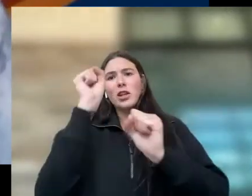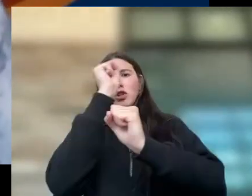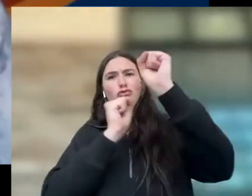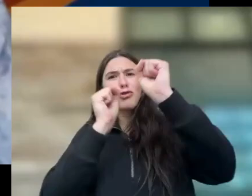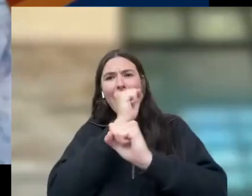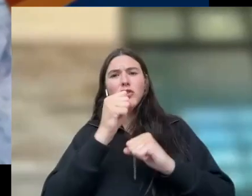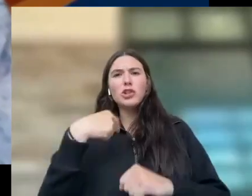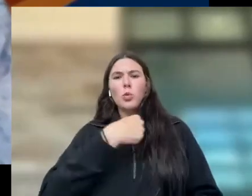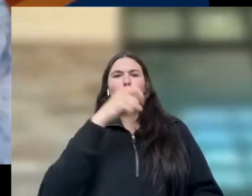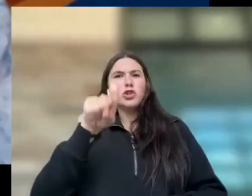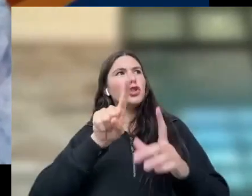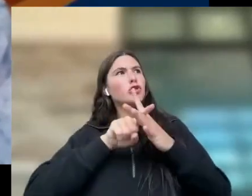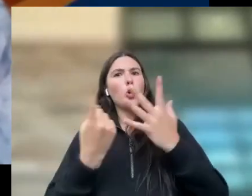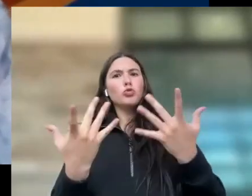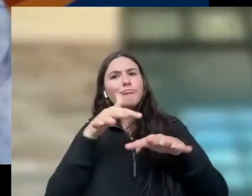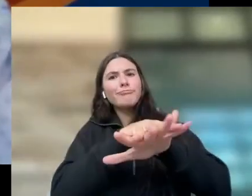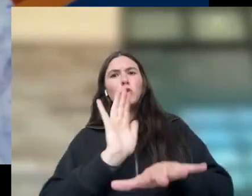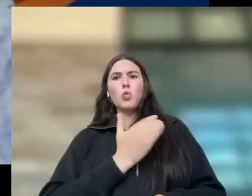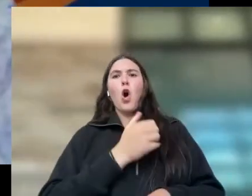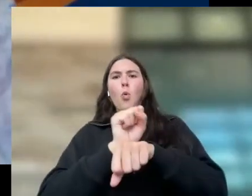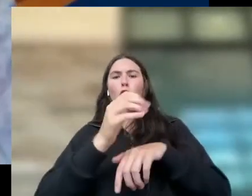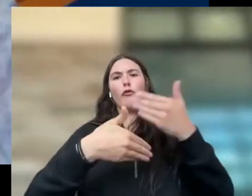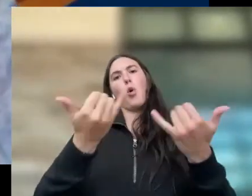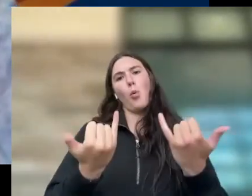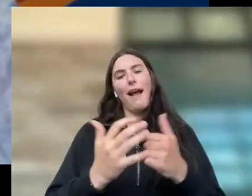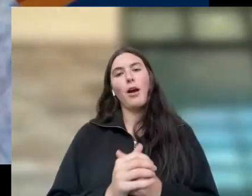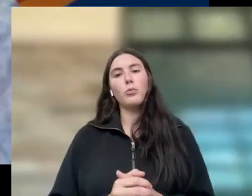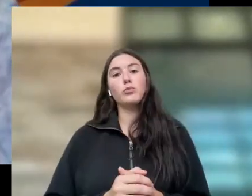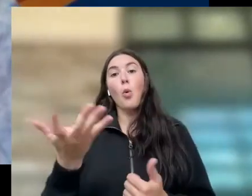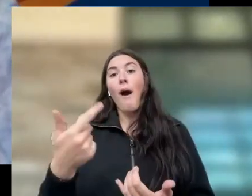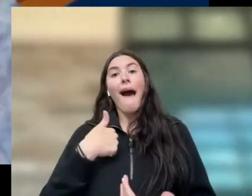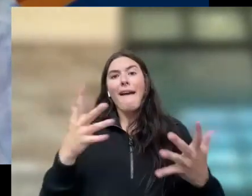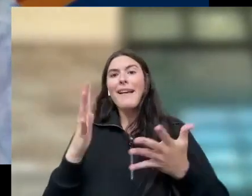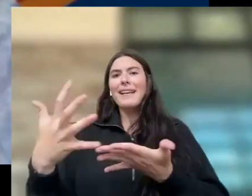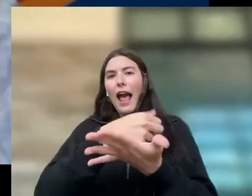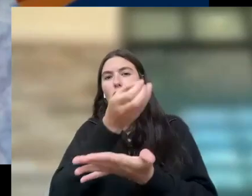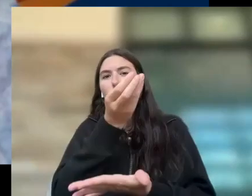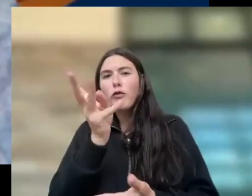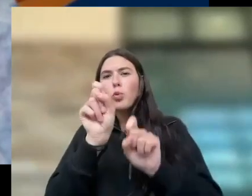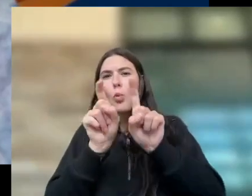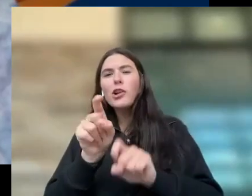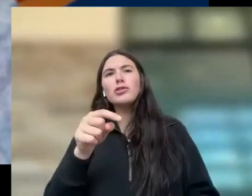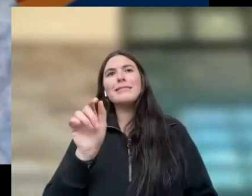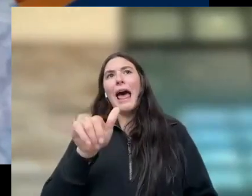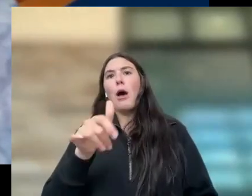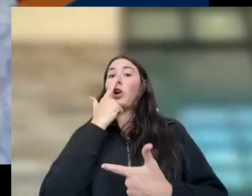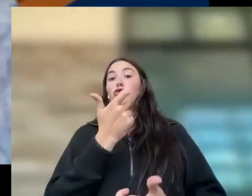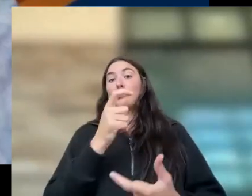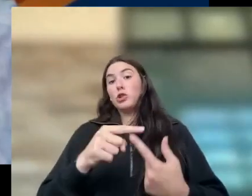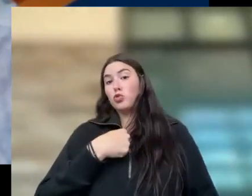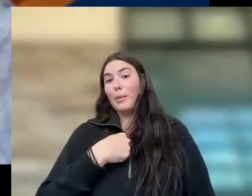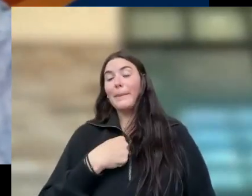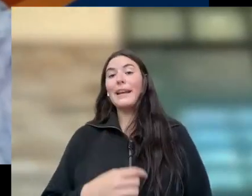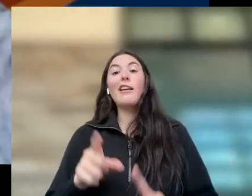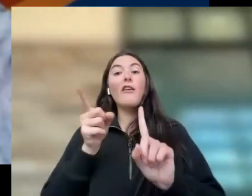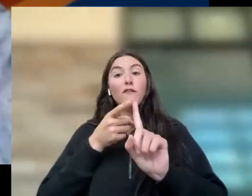incorporating into our daily workflow now. So, I gathered a couple questions that were interesting to me. One of